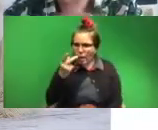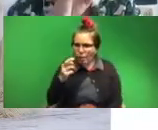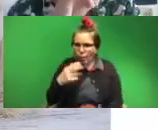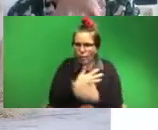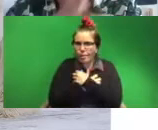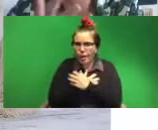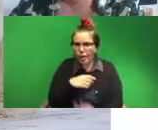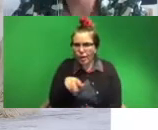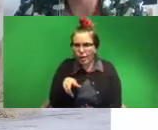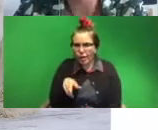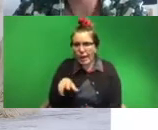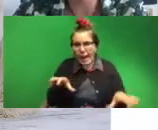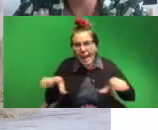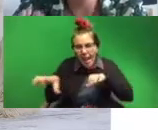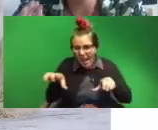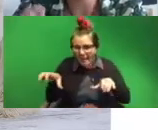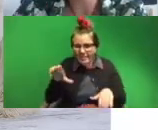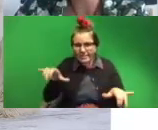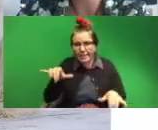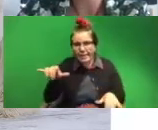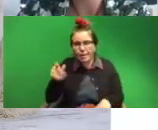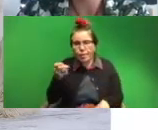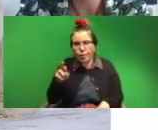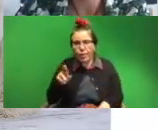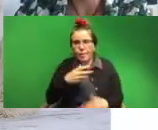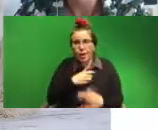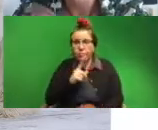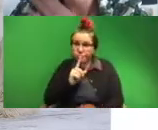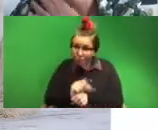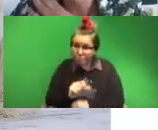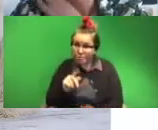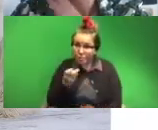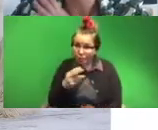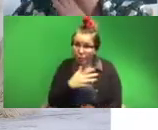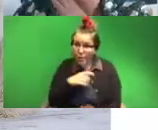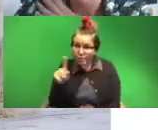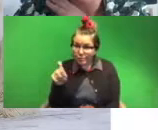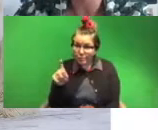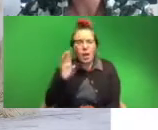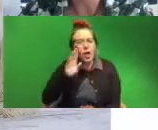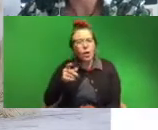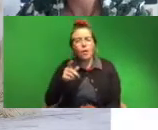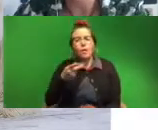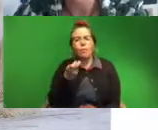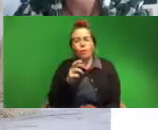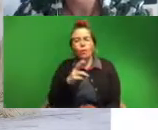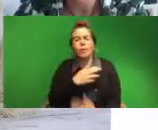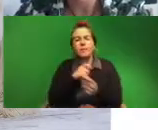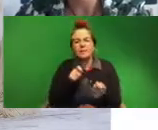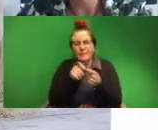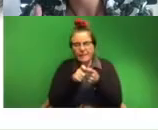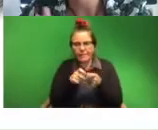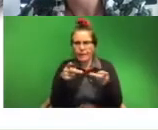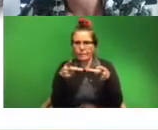It acts like a polar bear, but is it truthfully a polar bear? I know that polar bears come from a very specific location, but